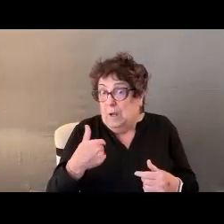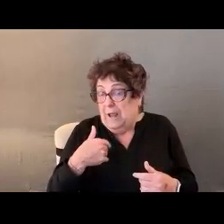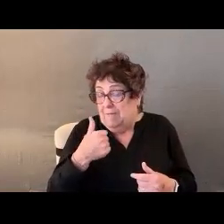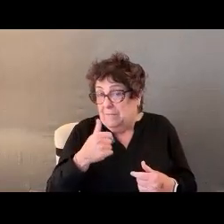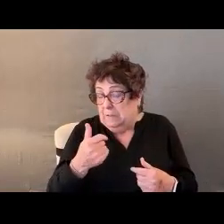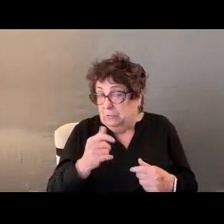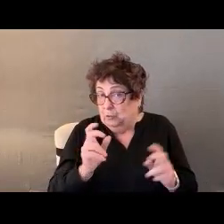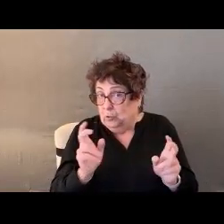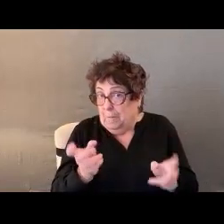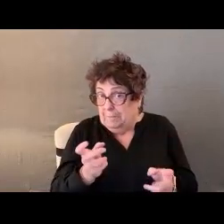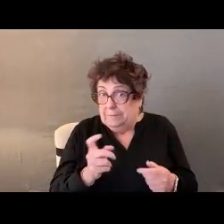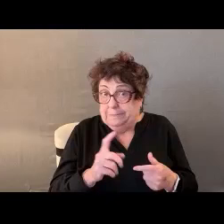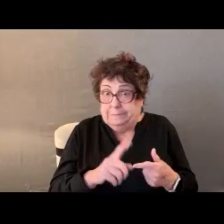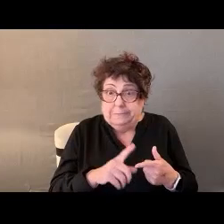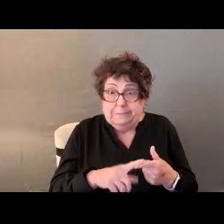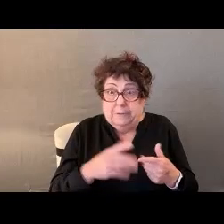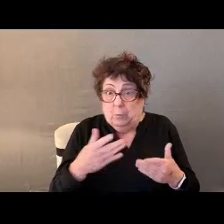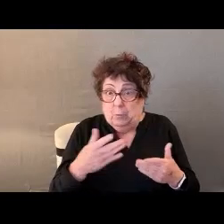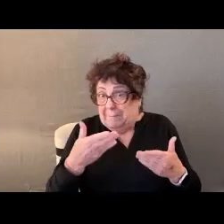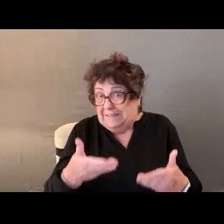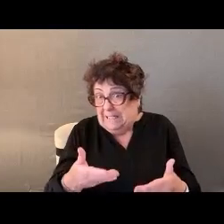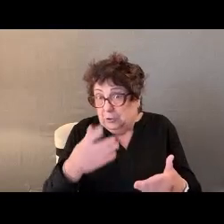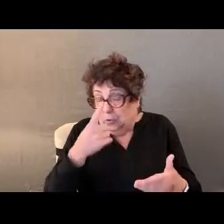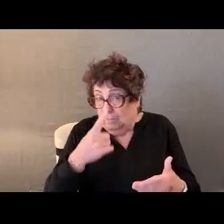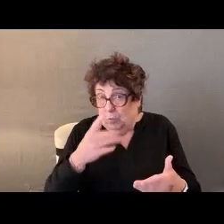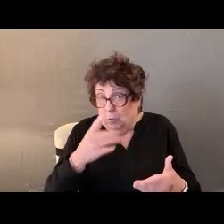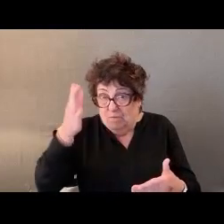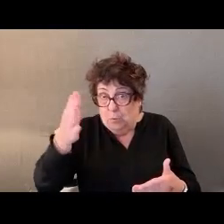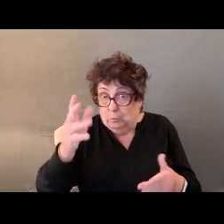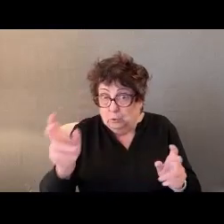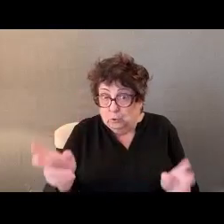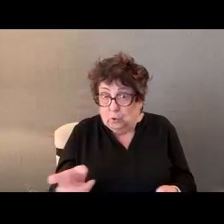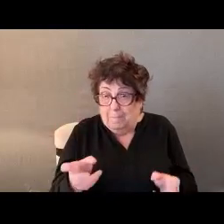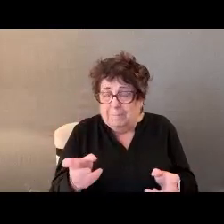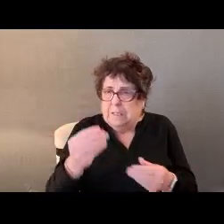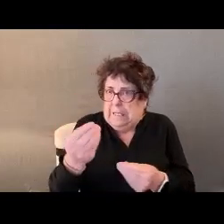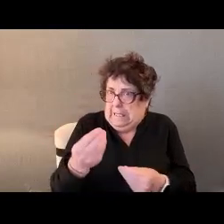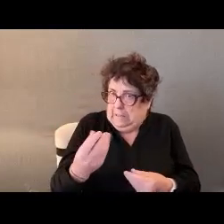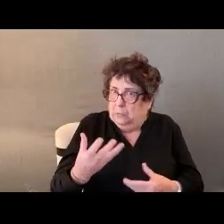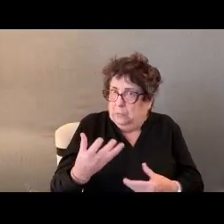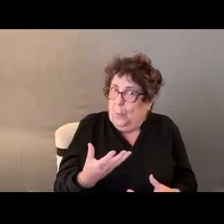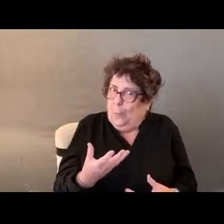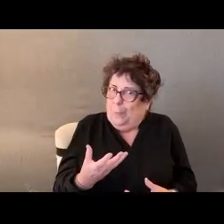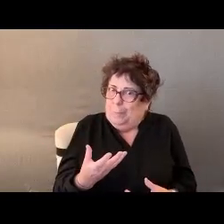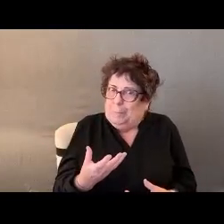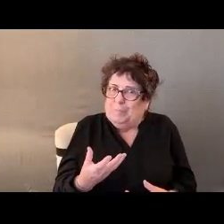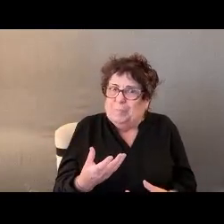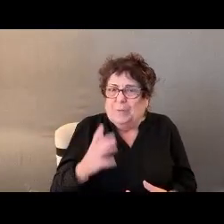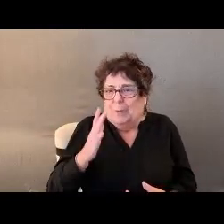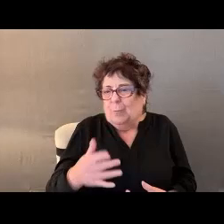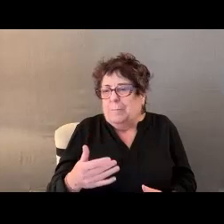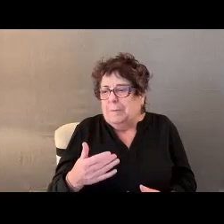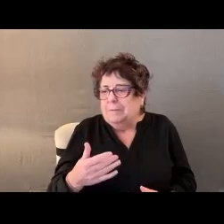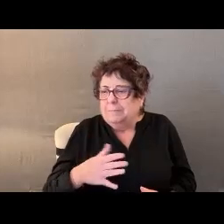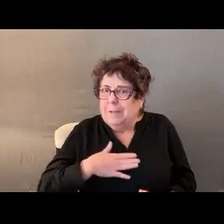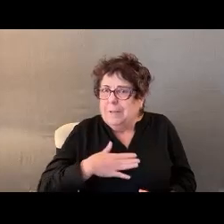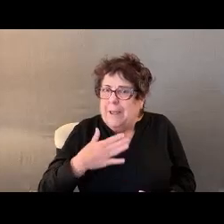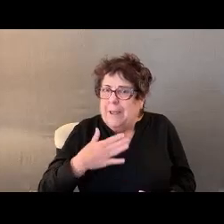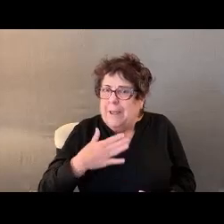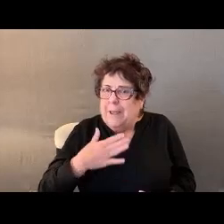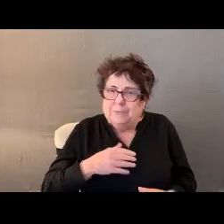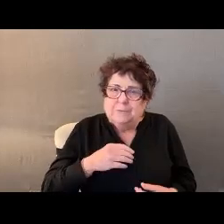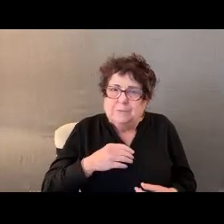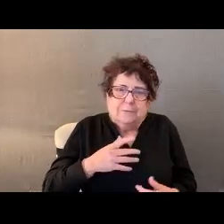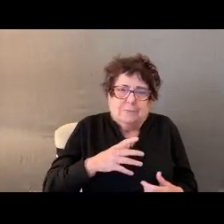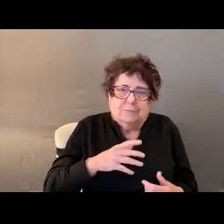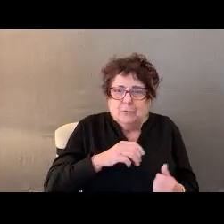or recommendations for future topics, let us know. We will be happy to address those